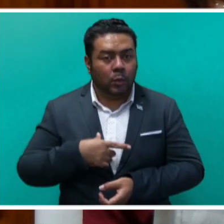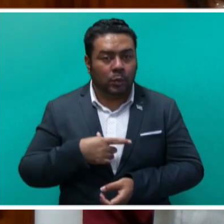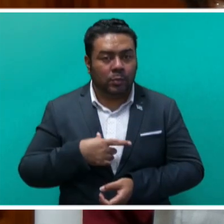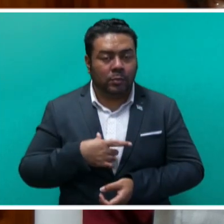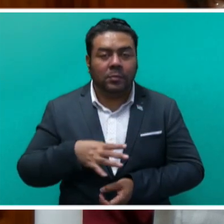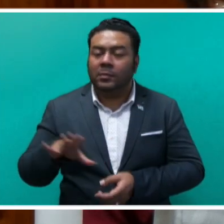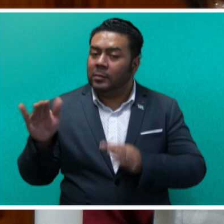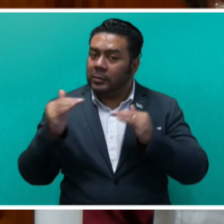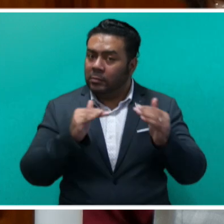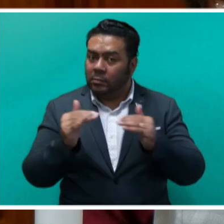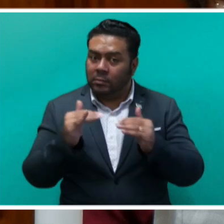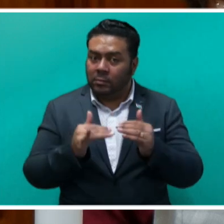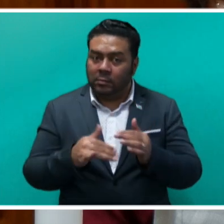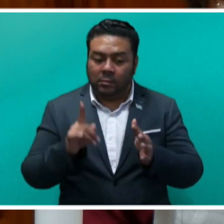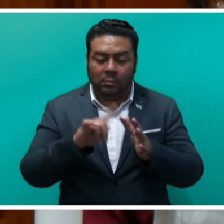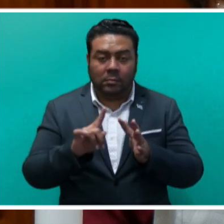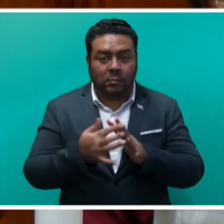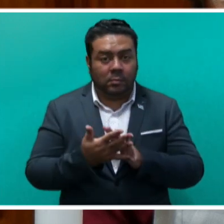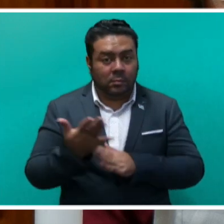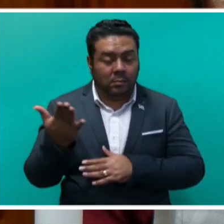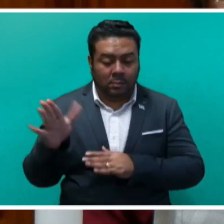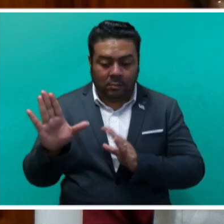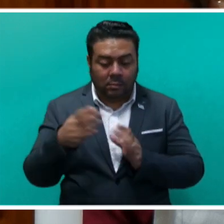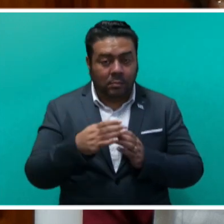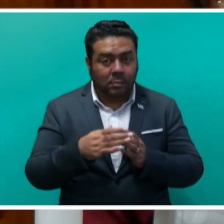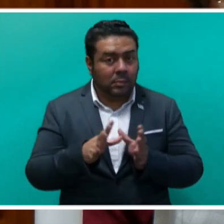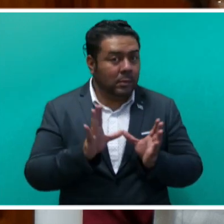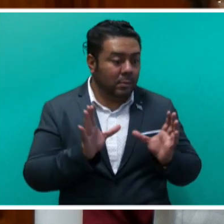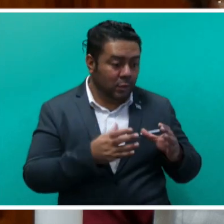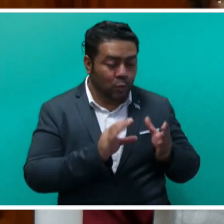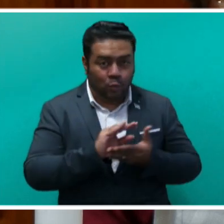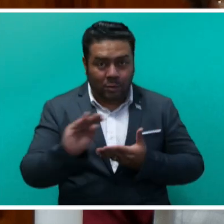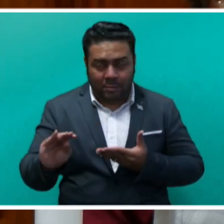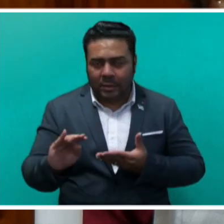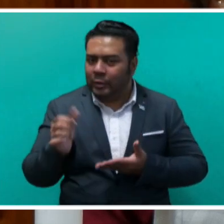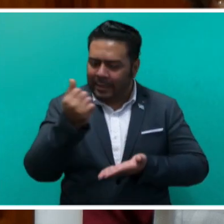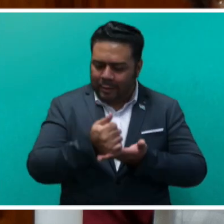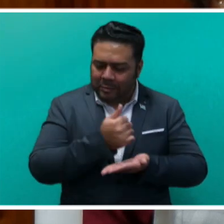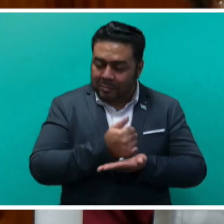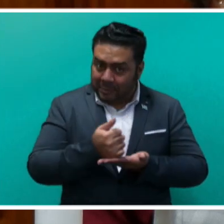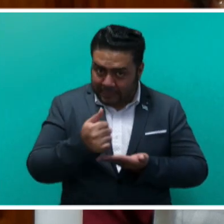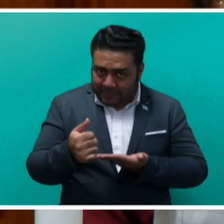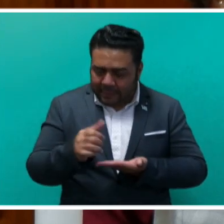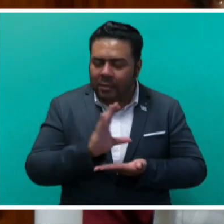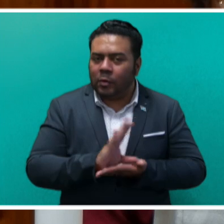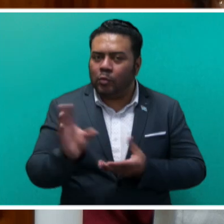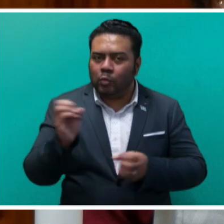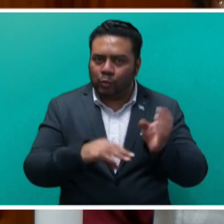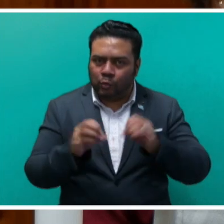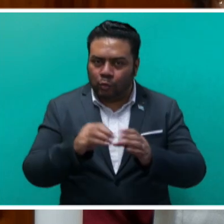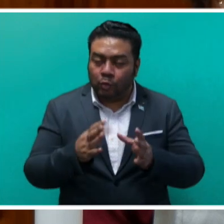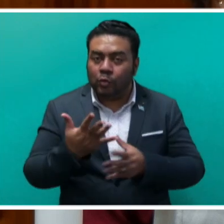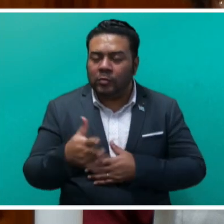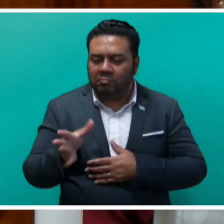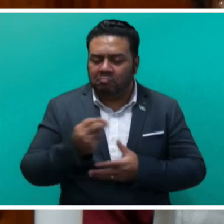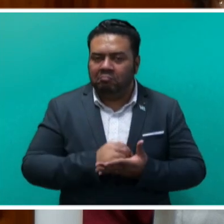to the IHRDP grant, because of the accountability and the contributions made by the